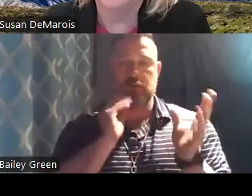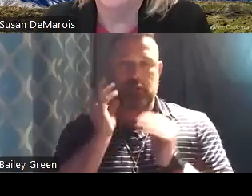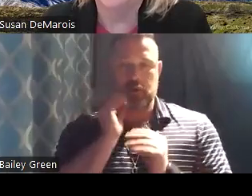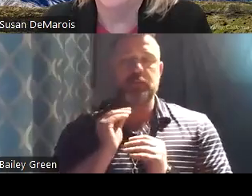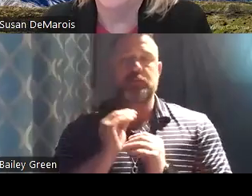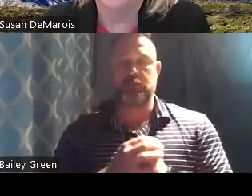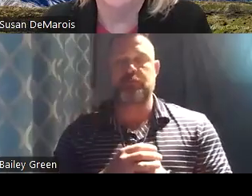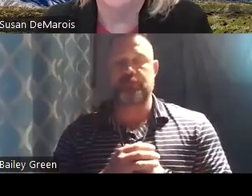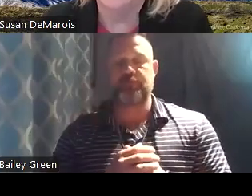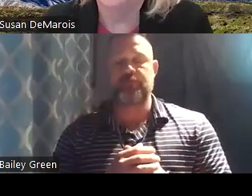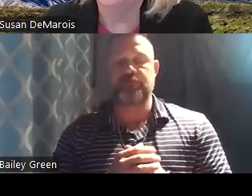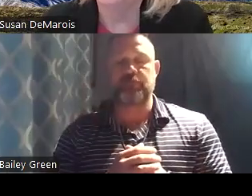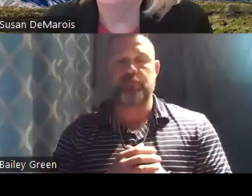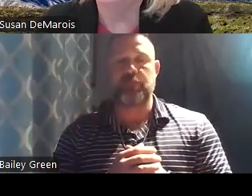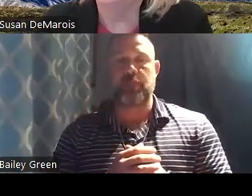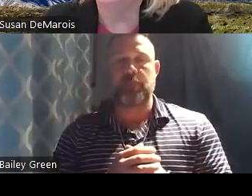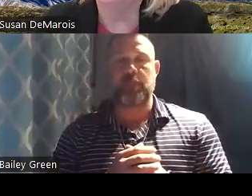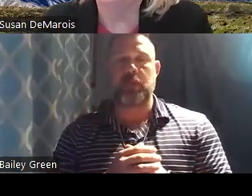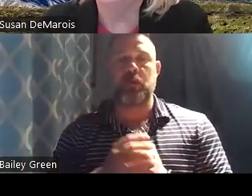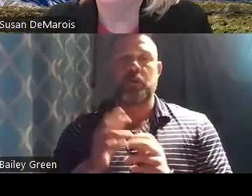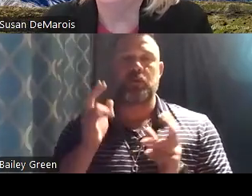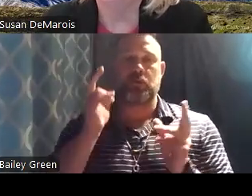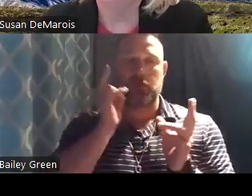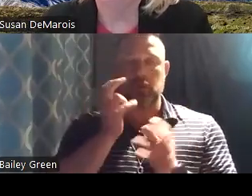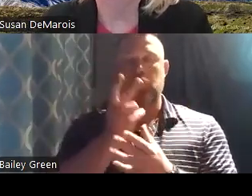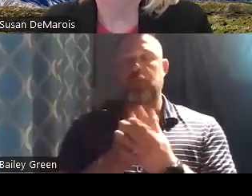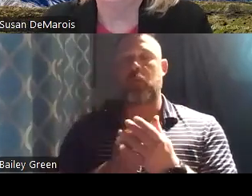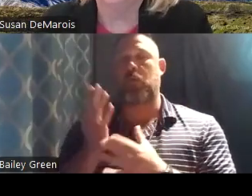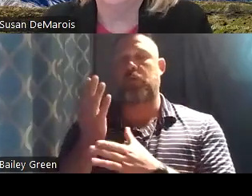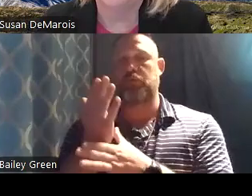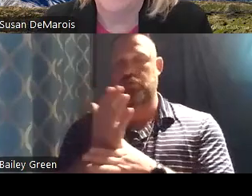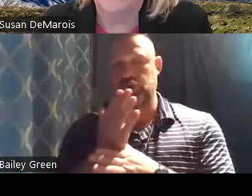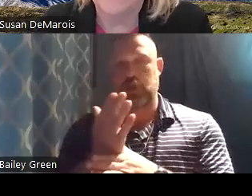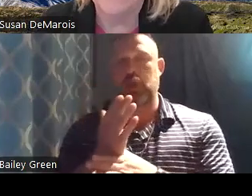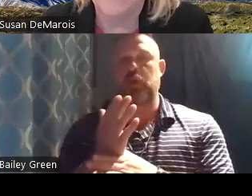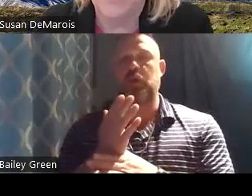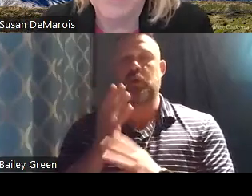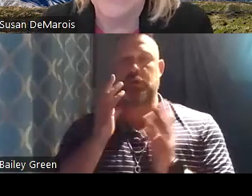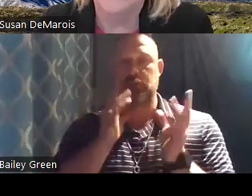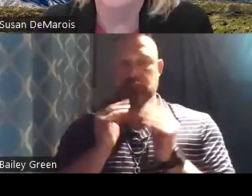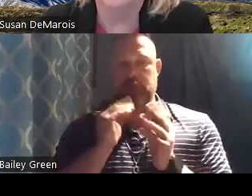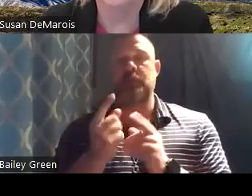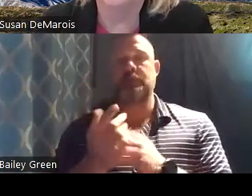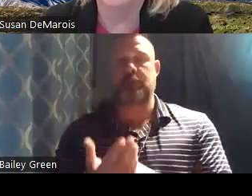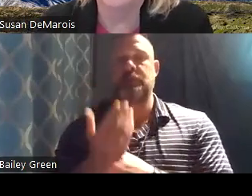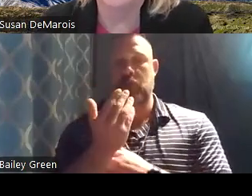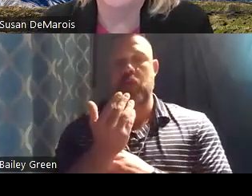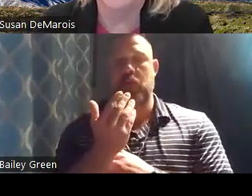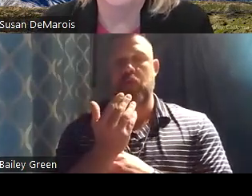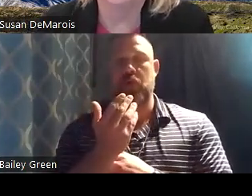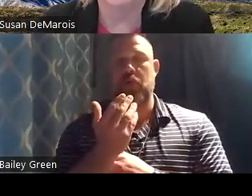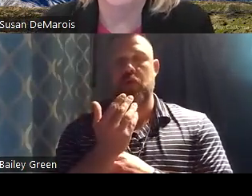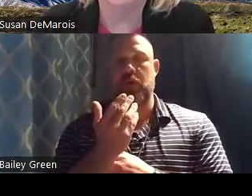experience, and also to hear both of you sharing experiences from this morning. It just really